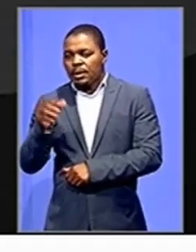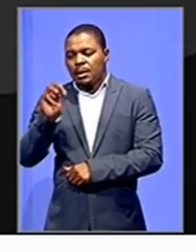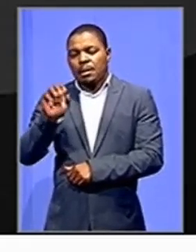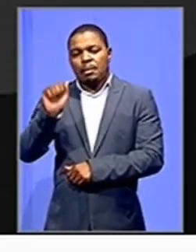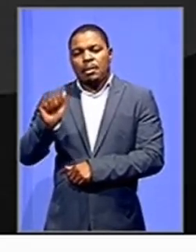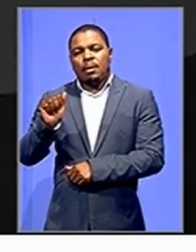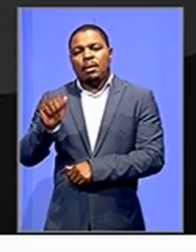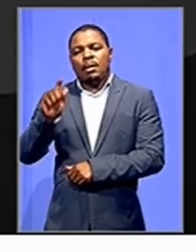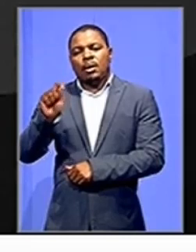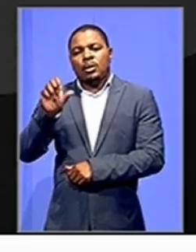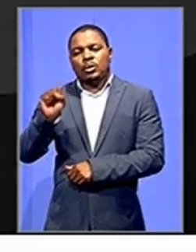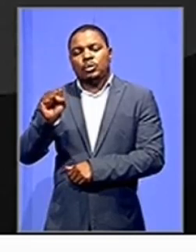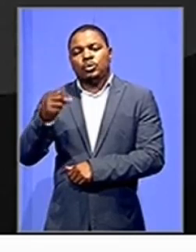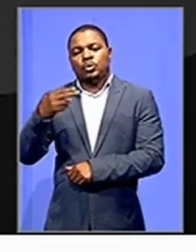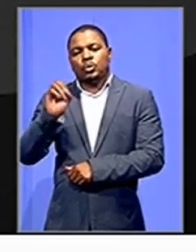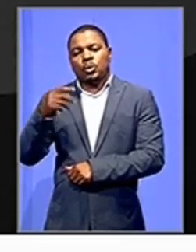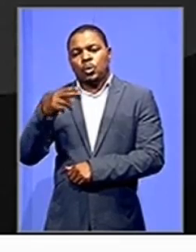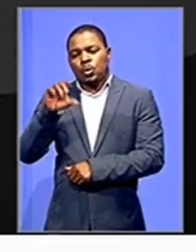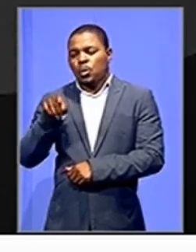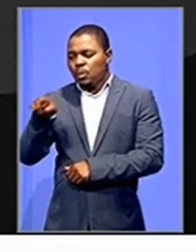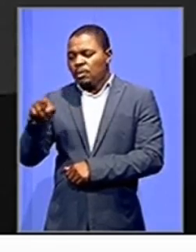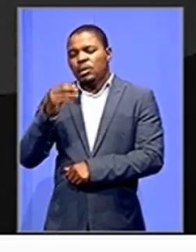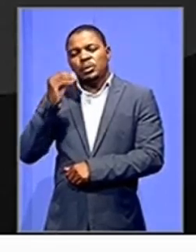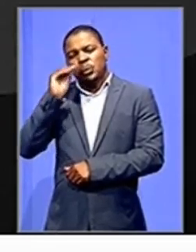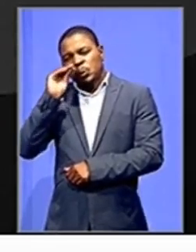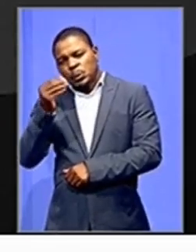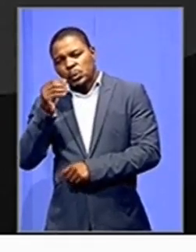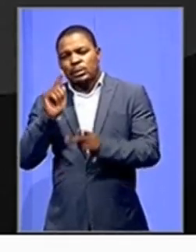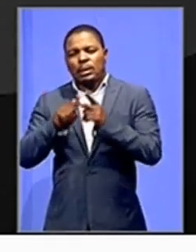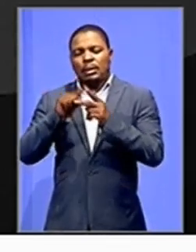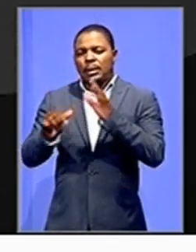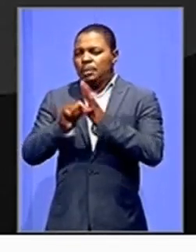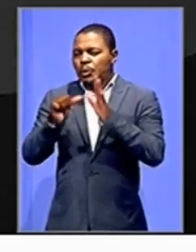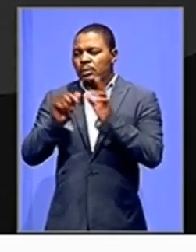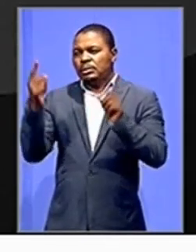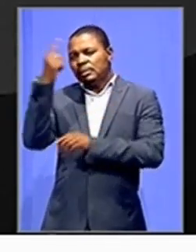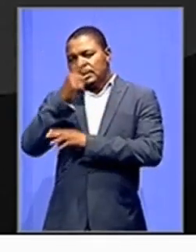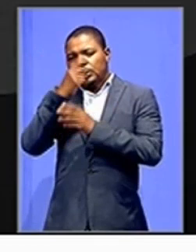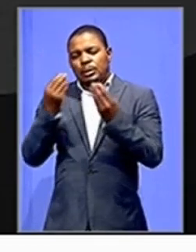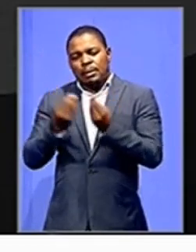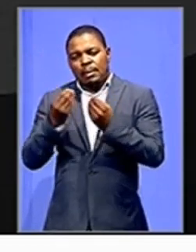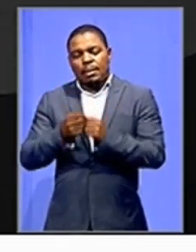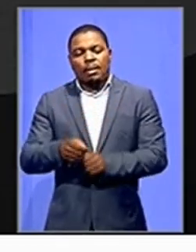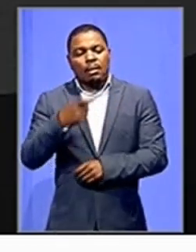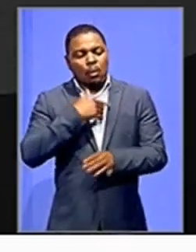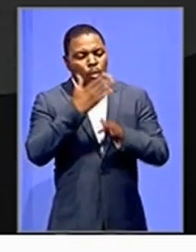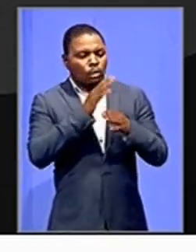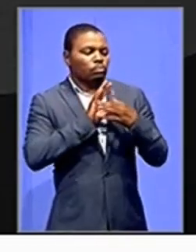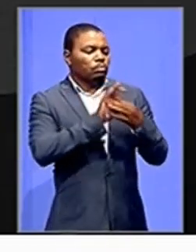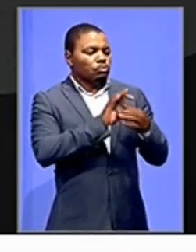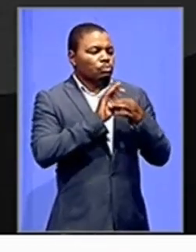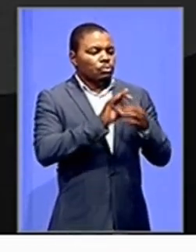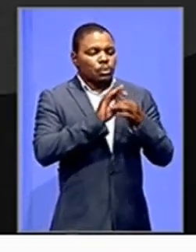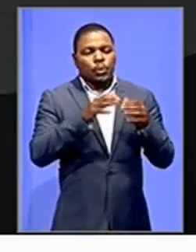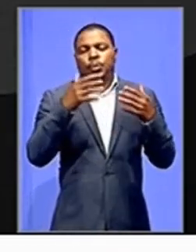matshotlo le lenaneo la ditaba le dintlha tsa letsatsi le letsatsi. Ebile motho e rileng ra sebetsa le yena ka